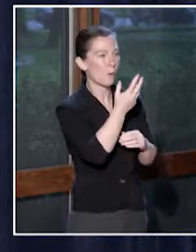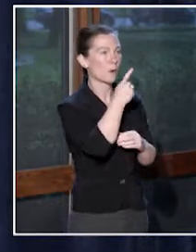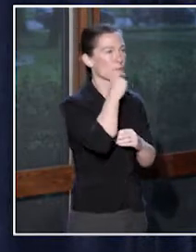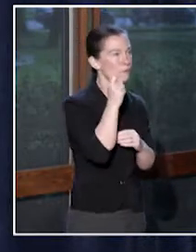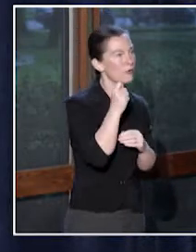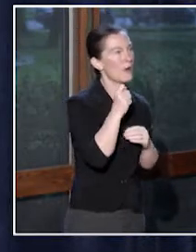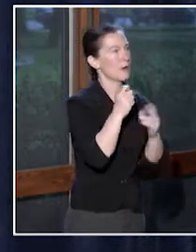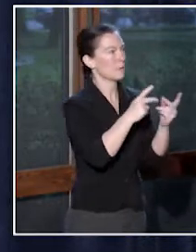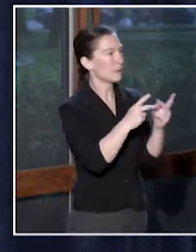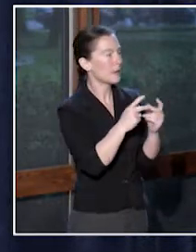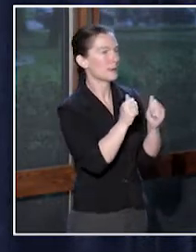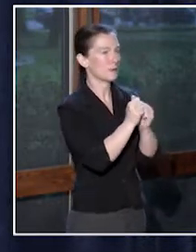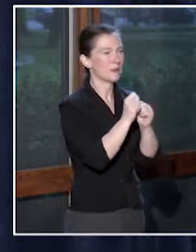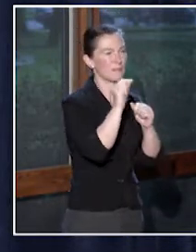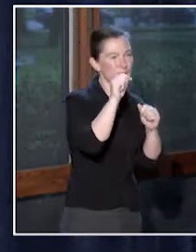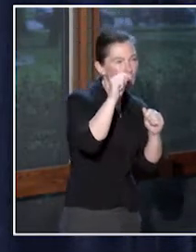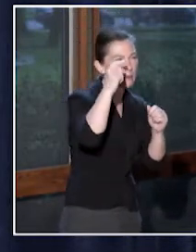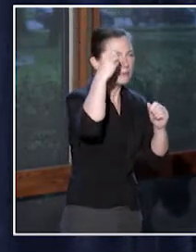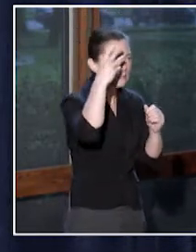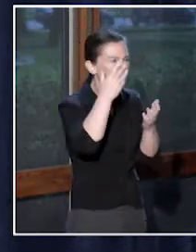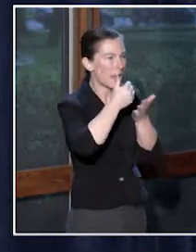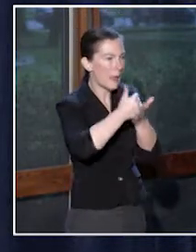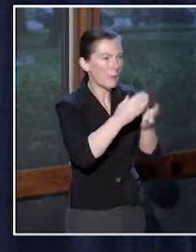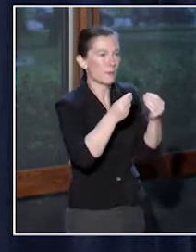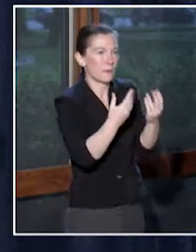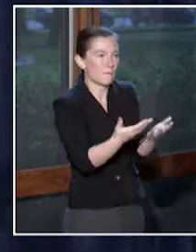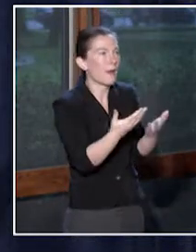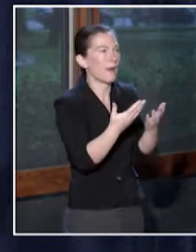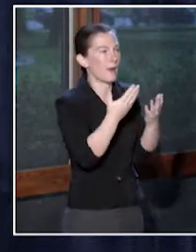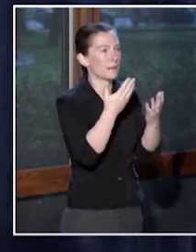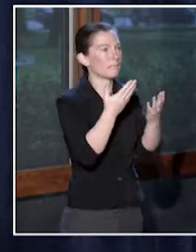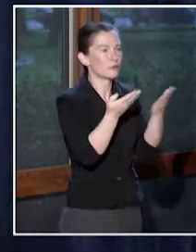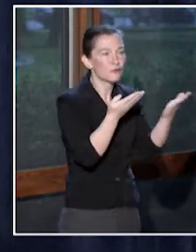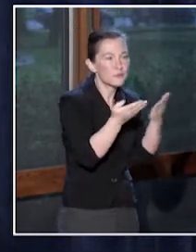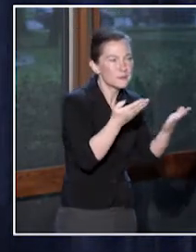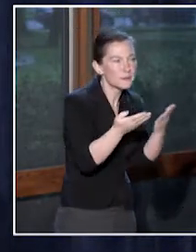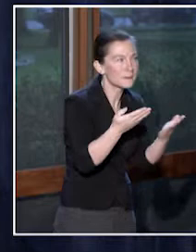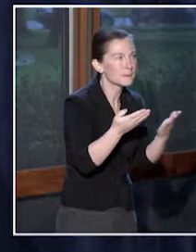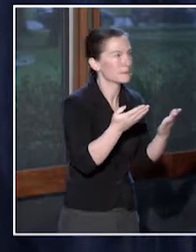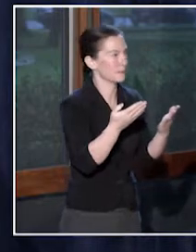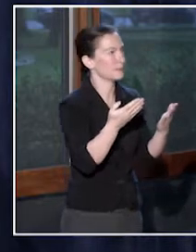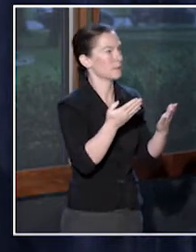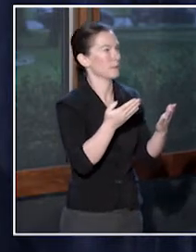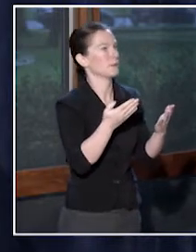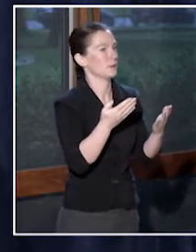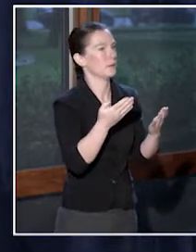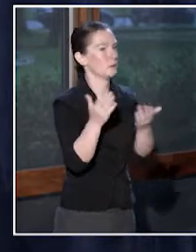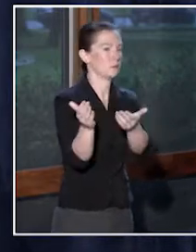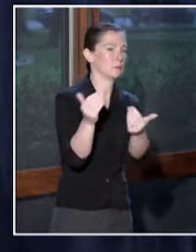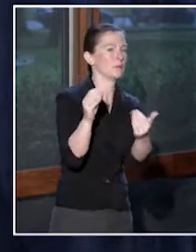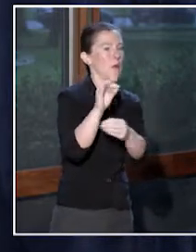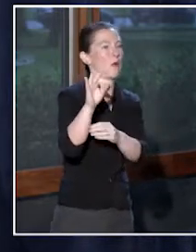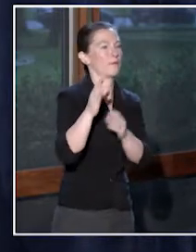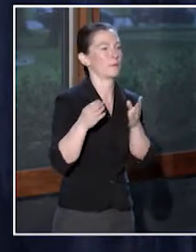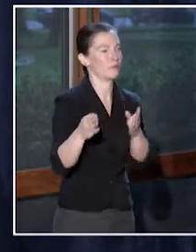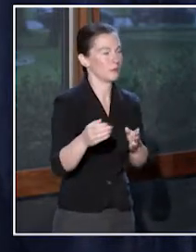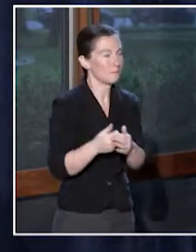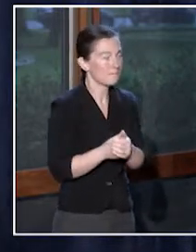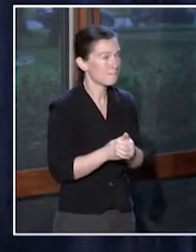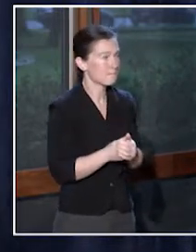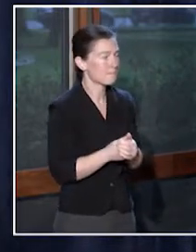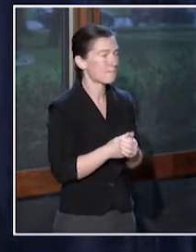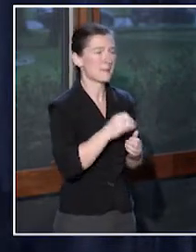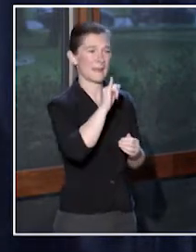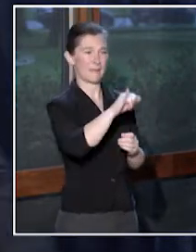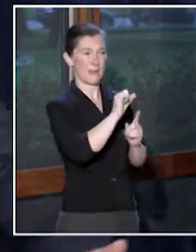the help that they need to get off the streets. And what's unusual about this particular arrangement